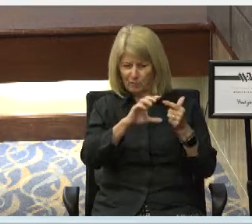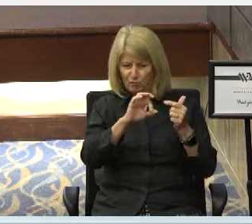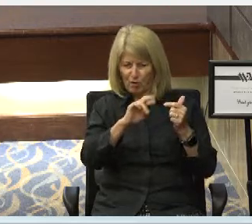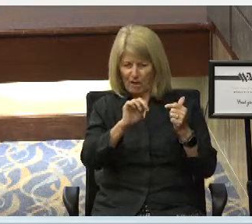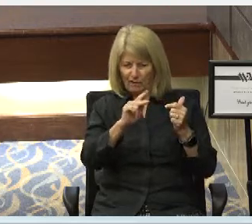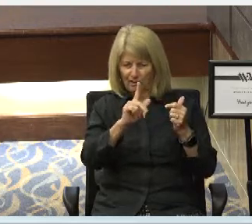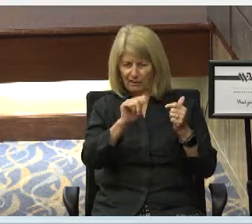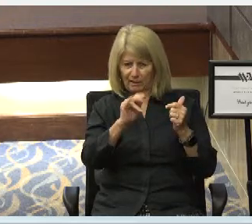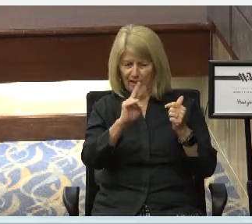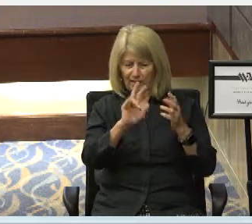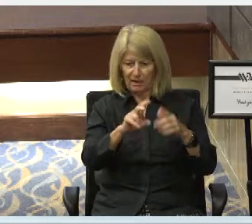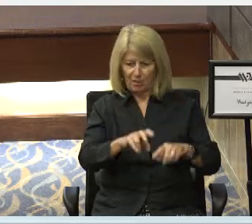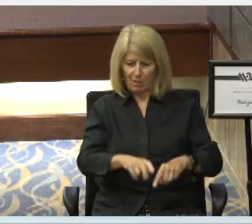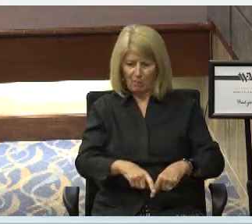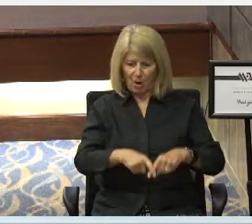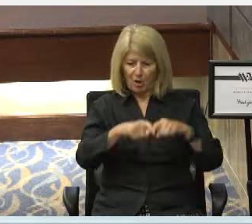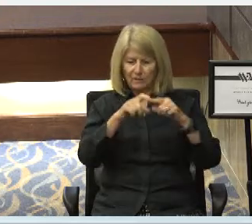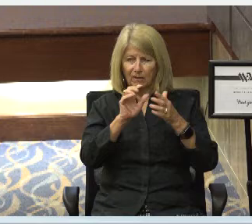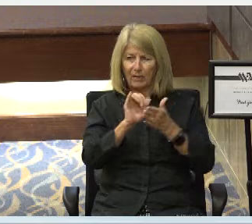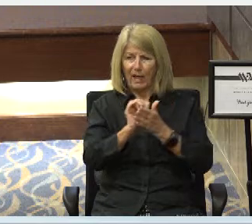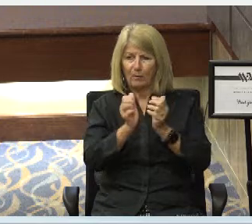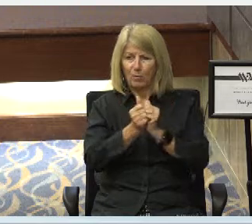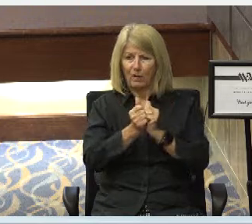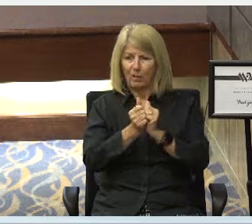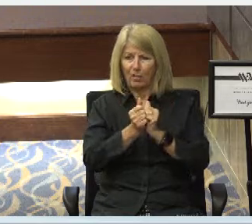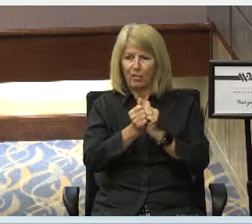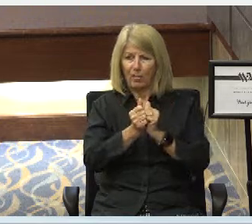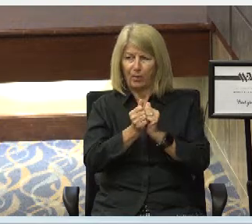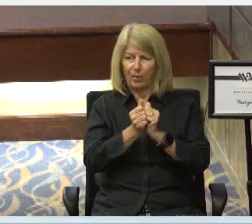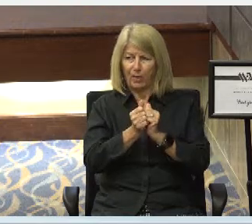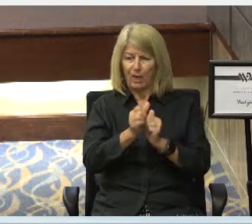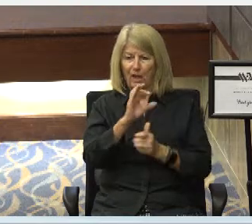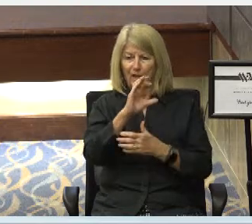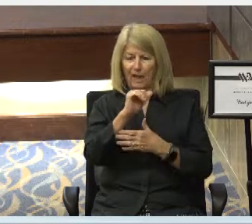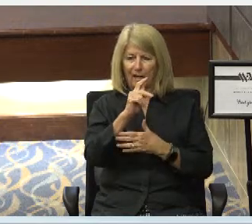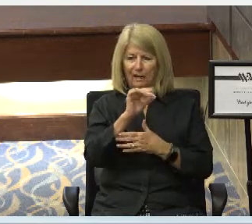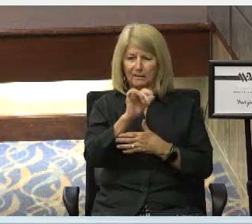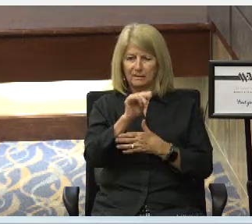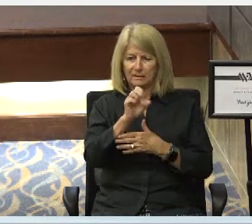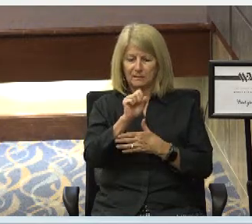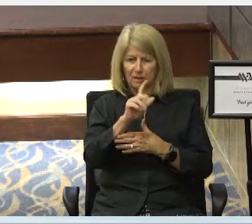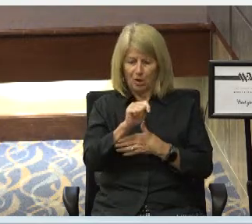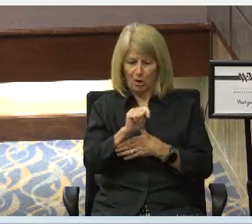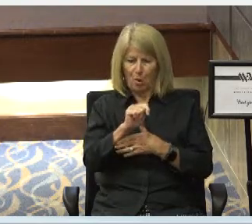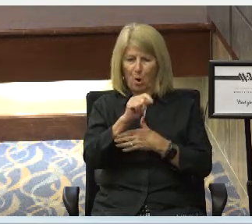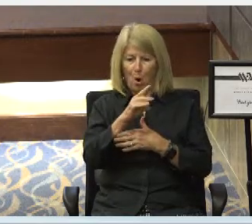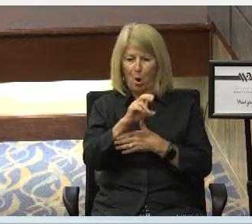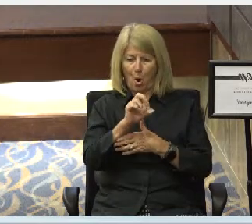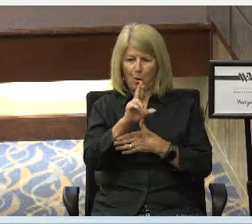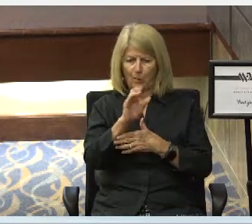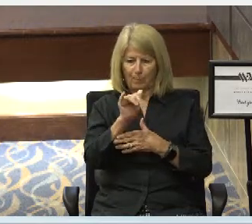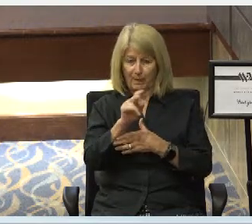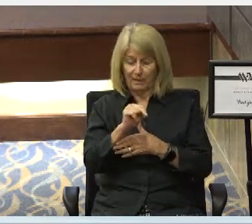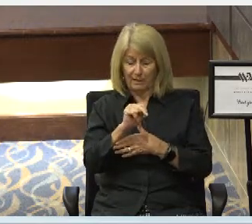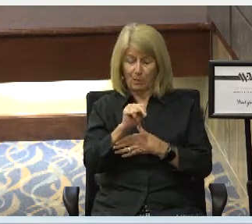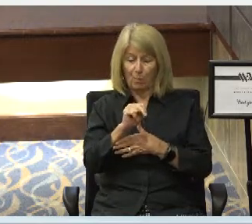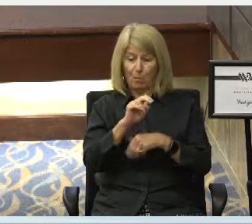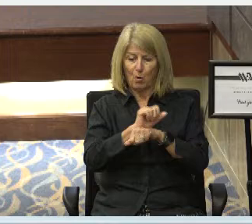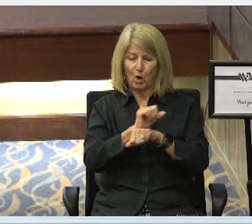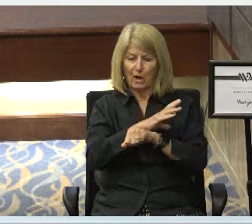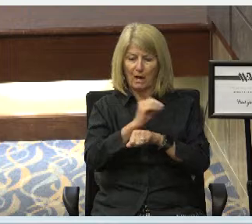We're pausing that with regard to Catalyst Urban's work, and the city will pick that up as we move forward